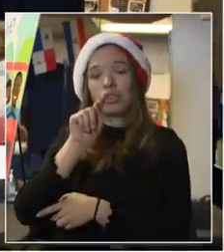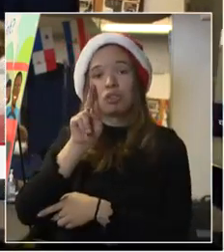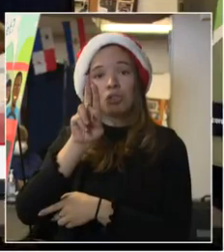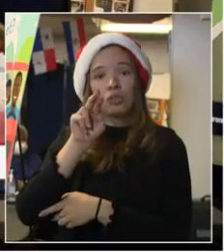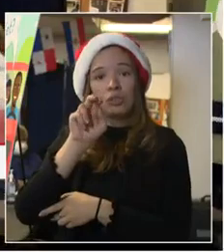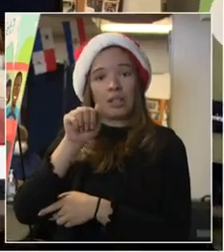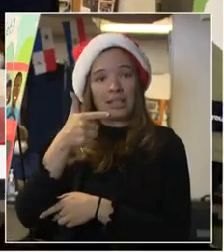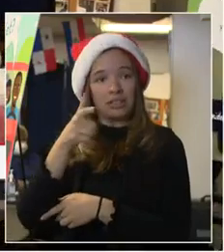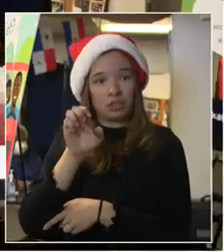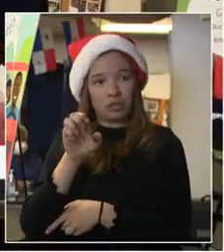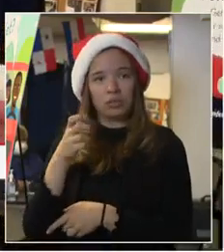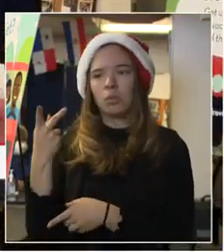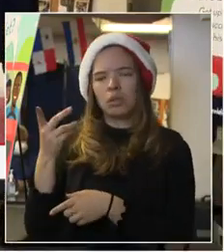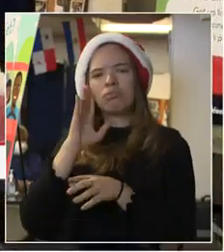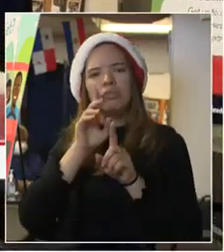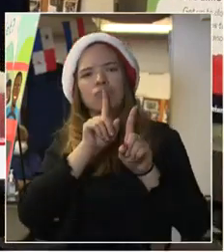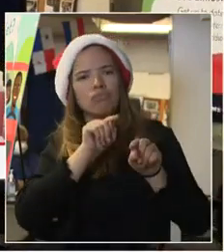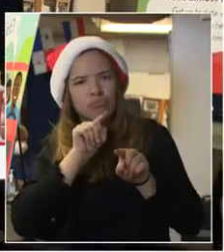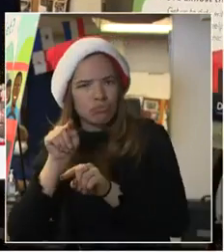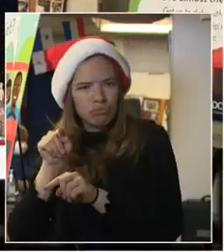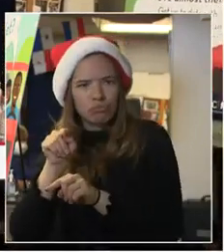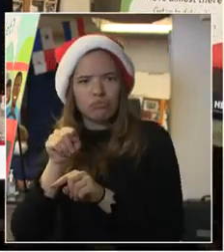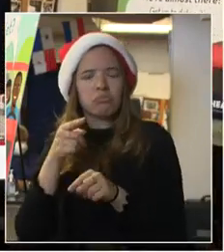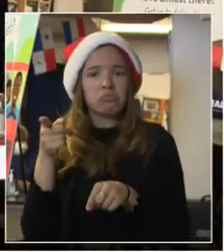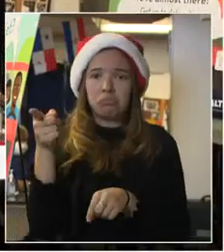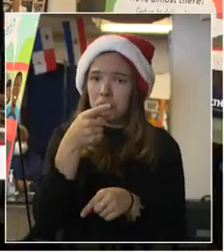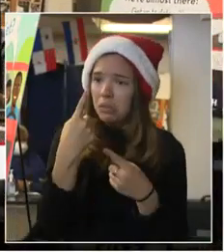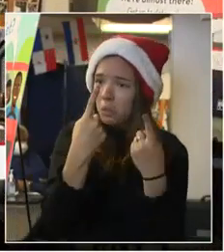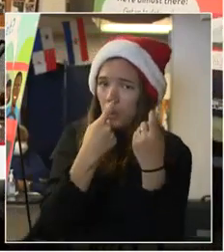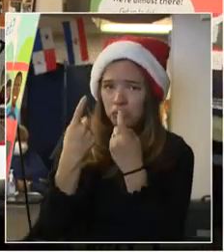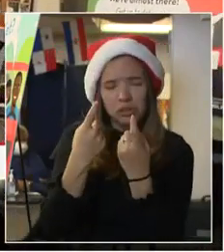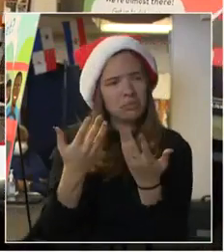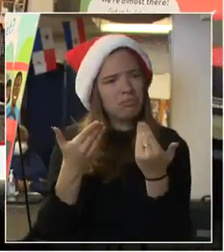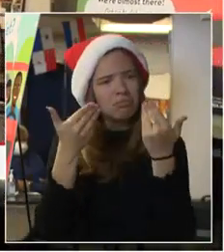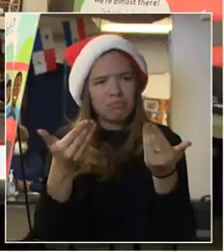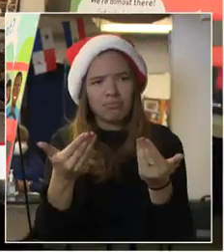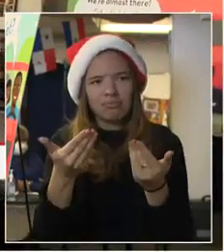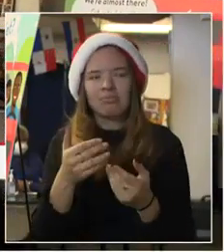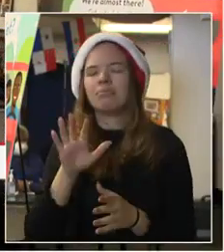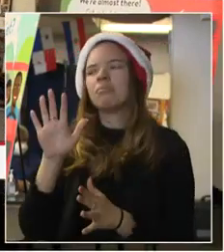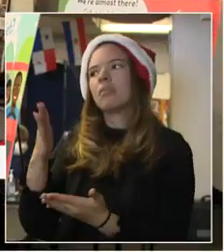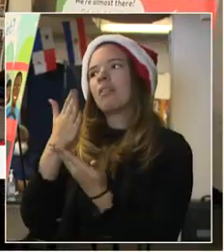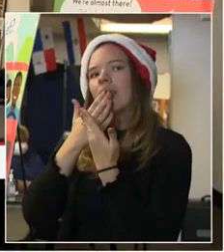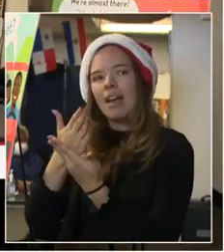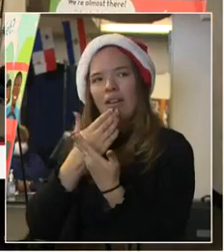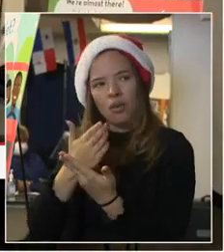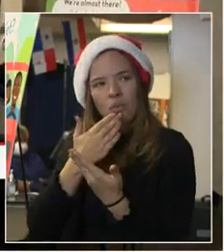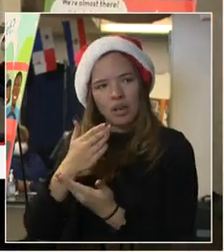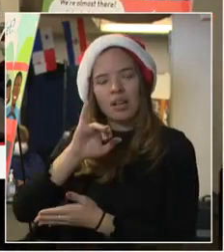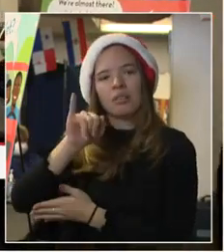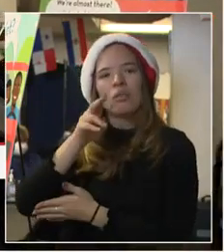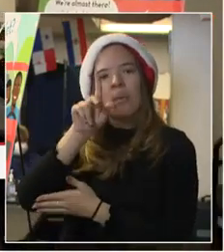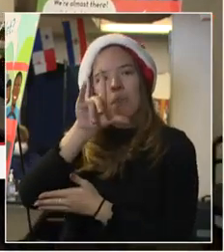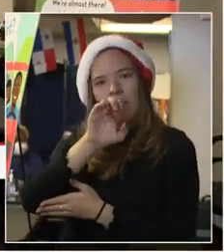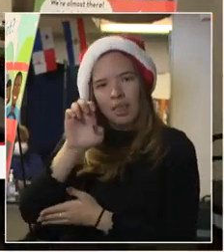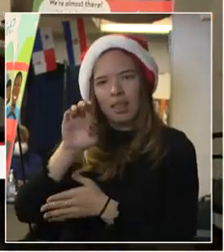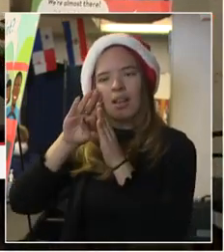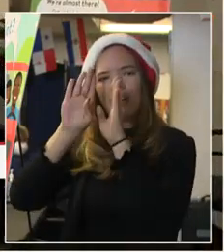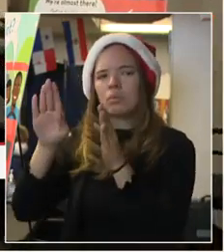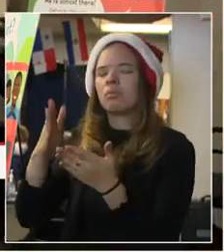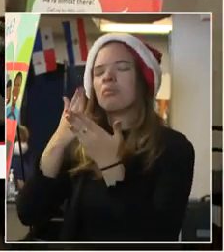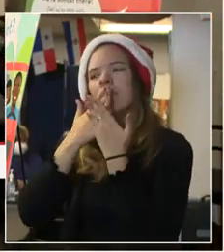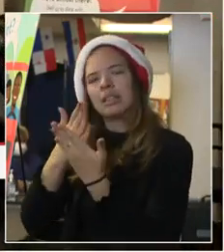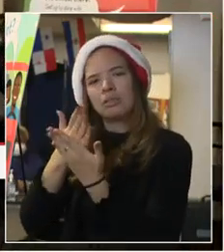And most importantly, I would like to thank Jubilee Housing for their having us today. So thank you.